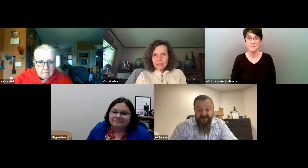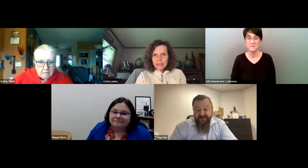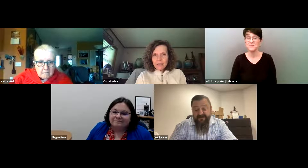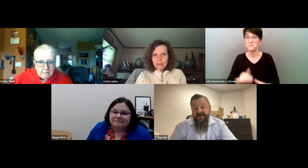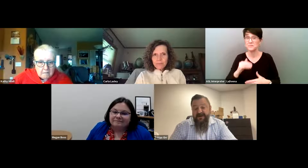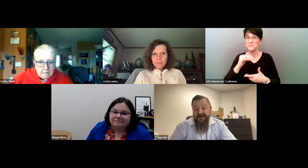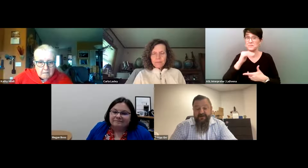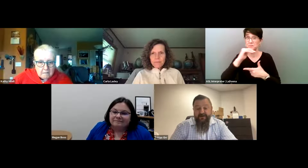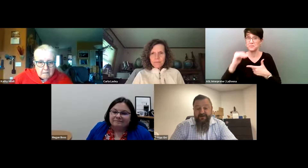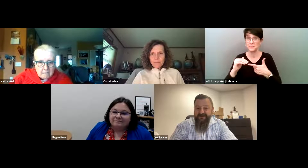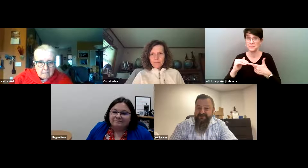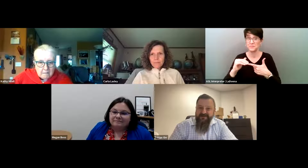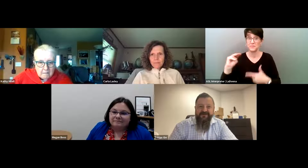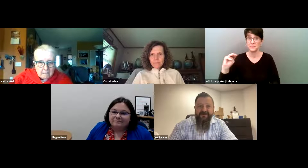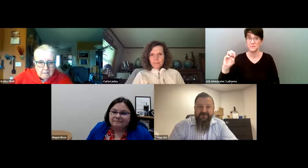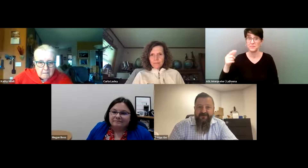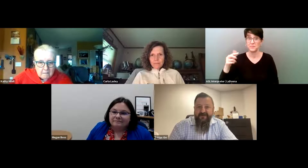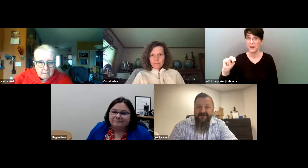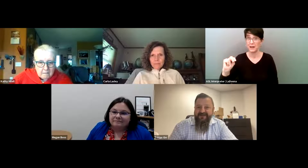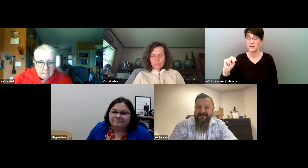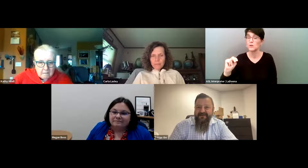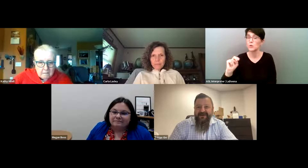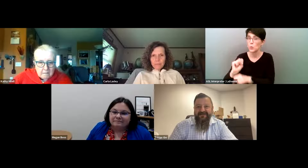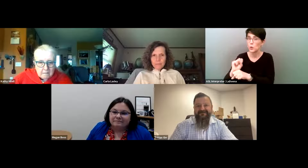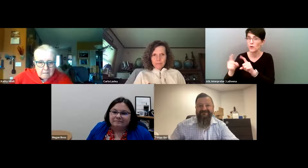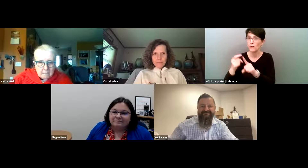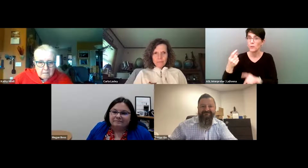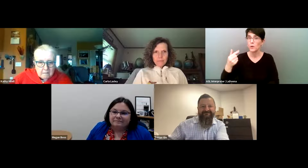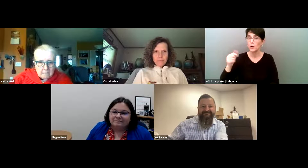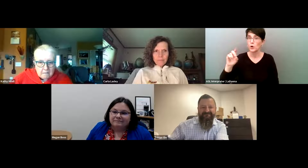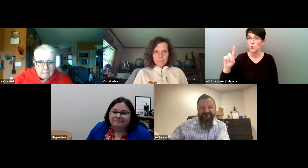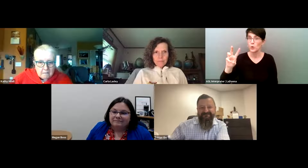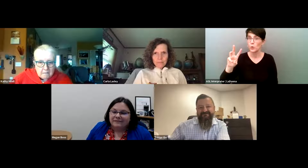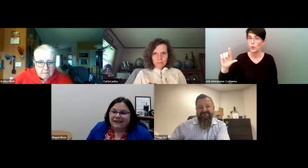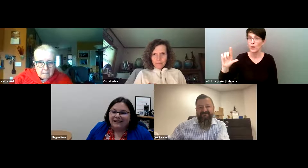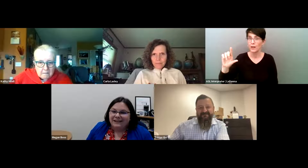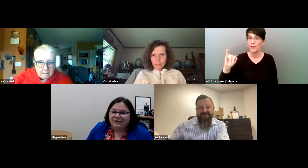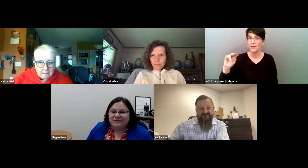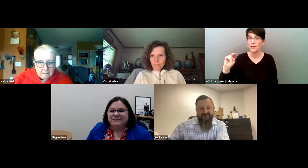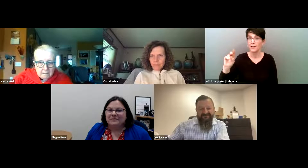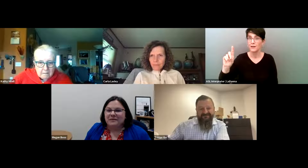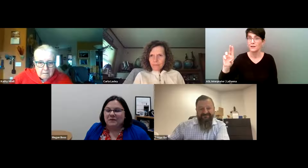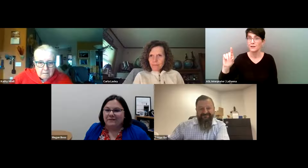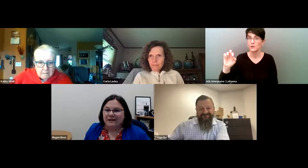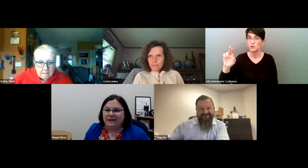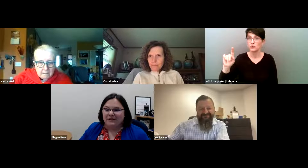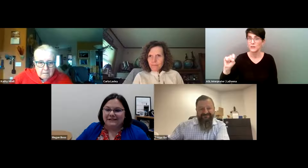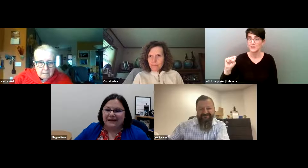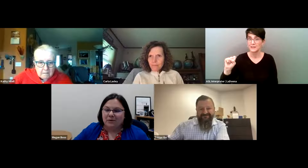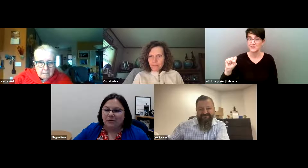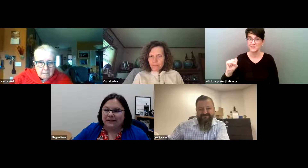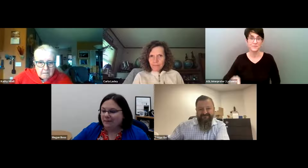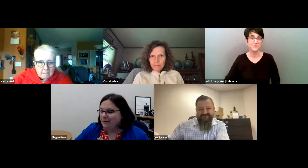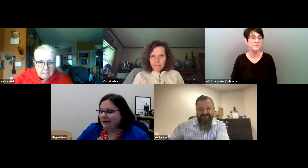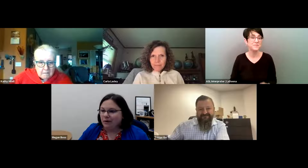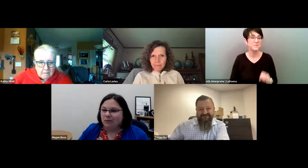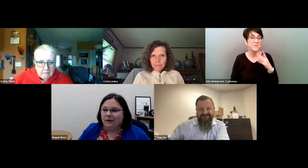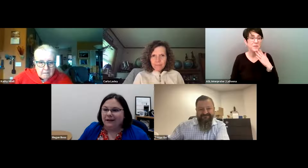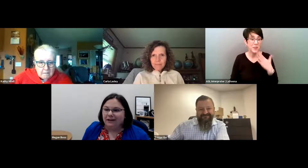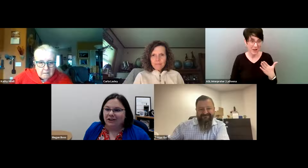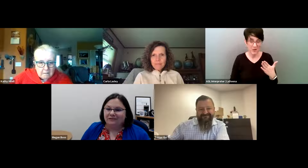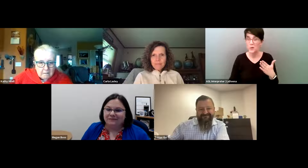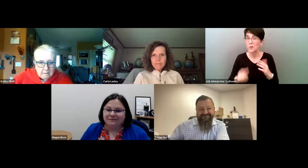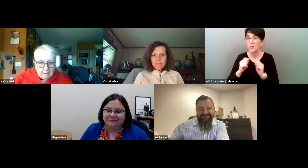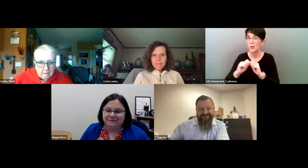Boss from Goodwill Industries. So Megan, take it away. Thank you. Well, wait a minute while Tamara brings up the